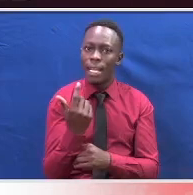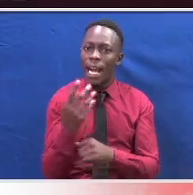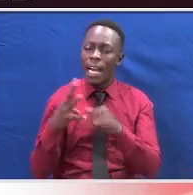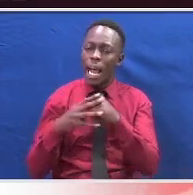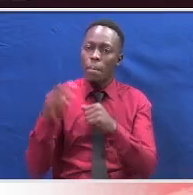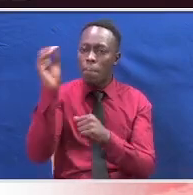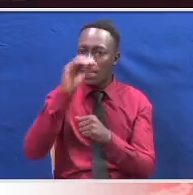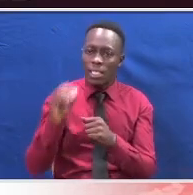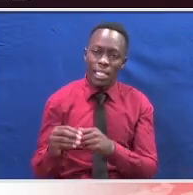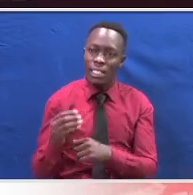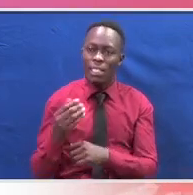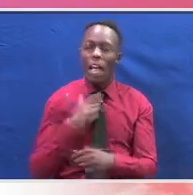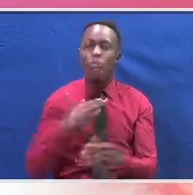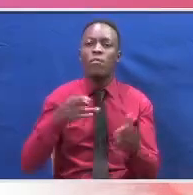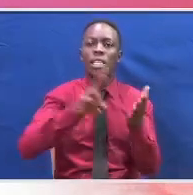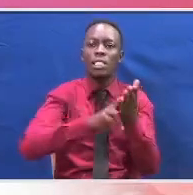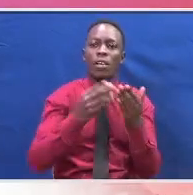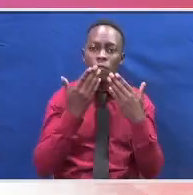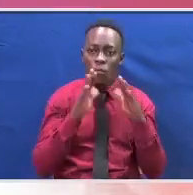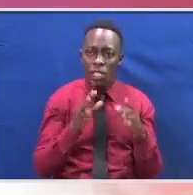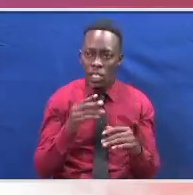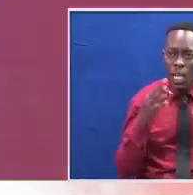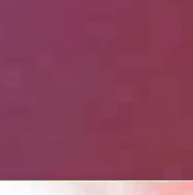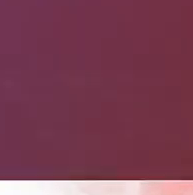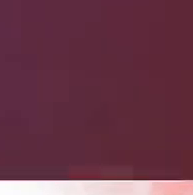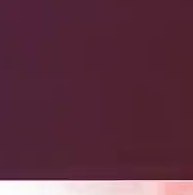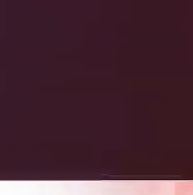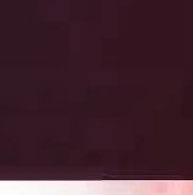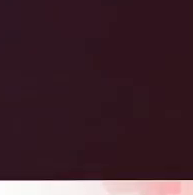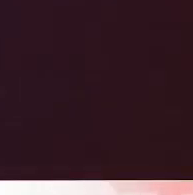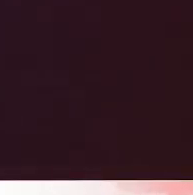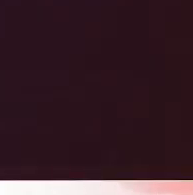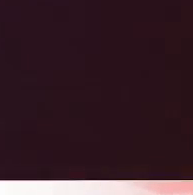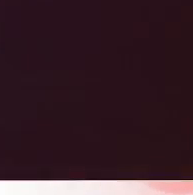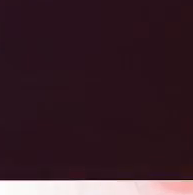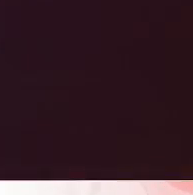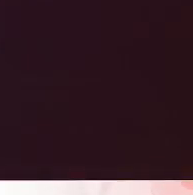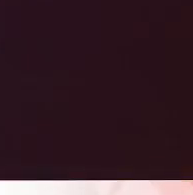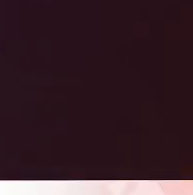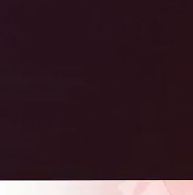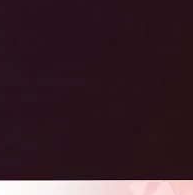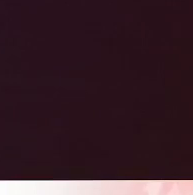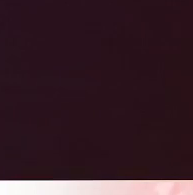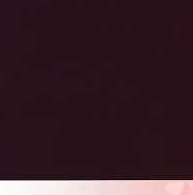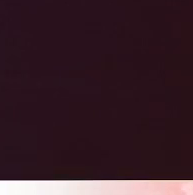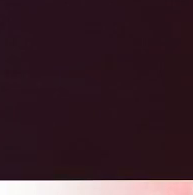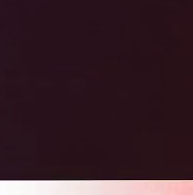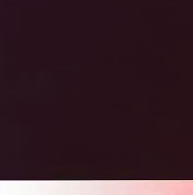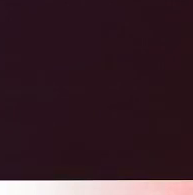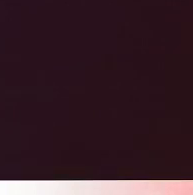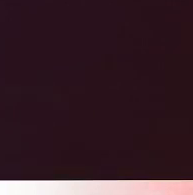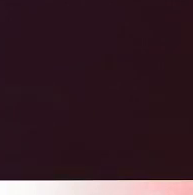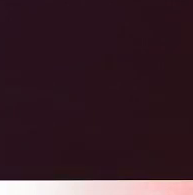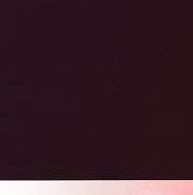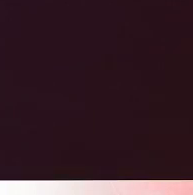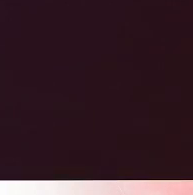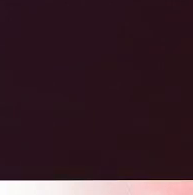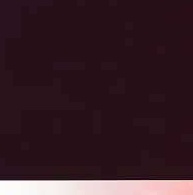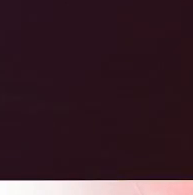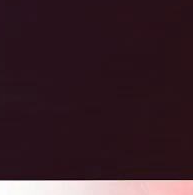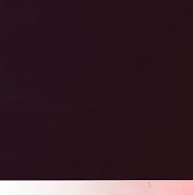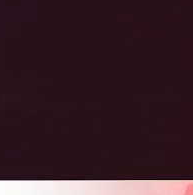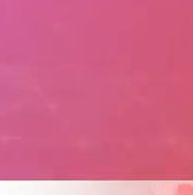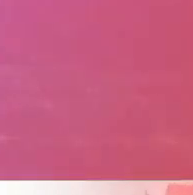have actually registered. 82% of Kenyans said that it is a violation to be registered to a political party